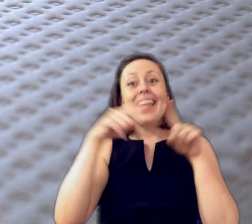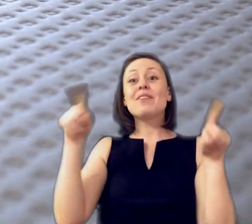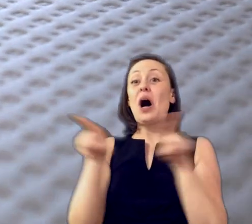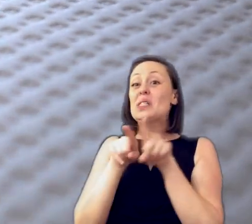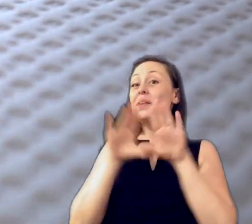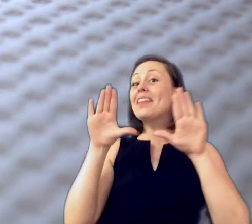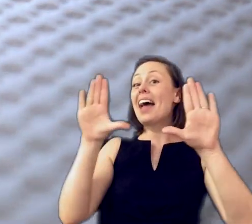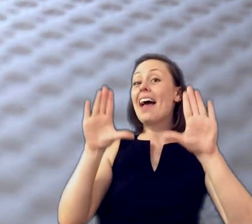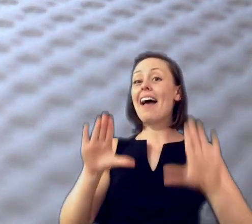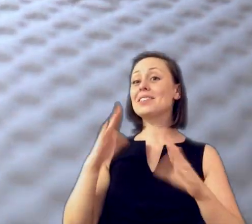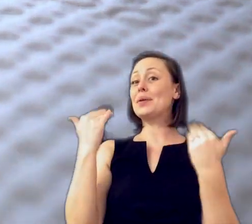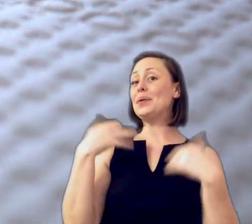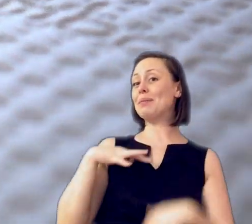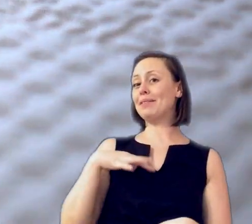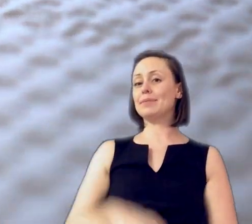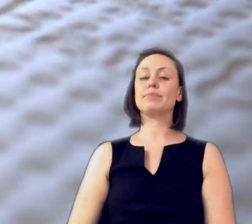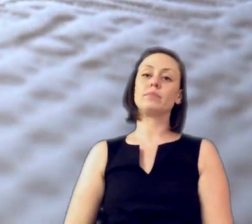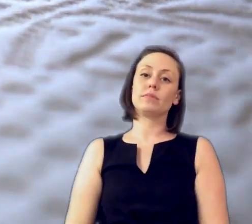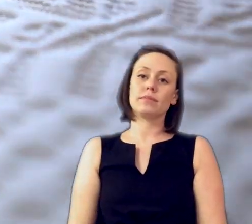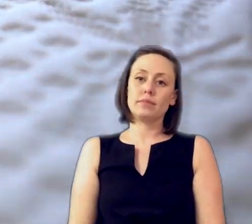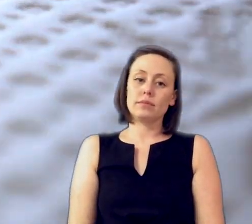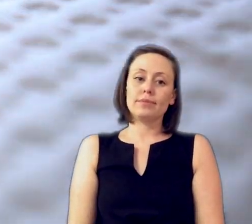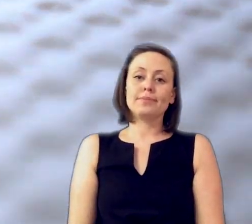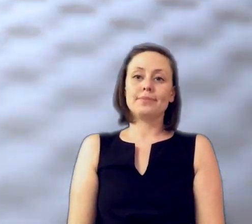excellent cooling benefits.